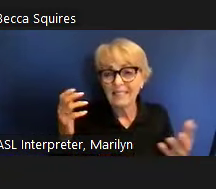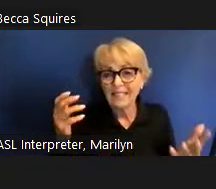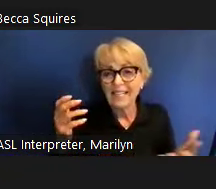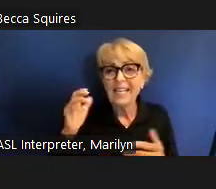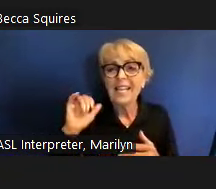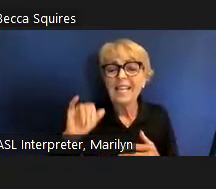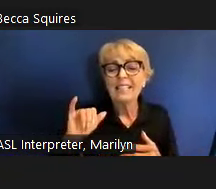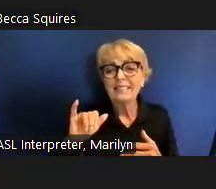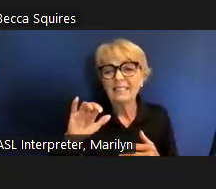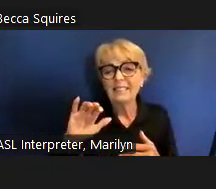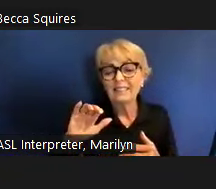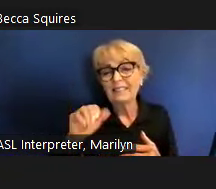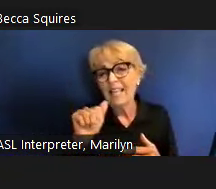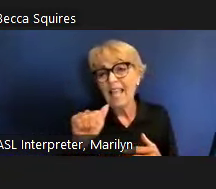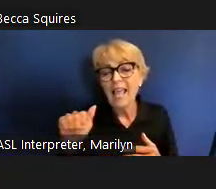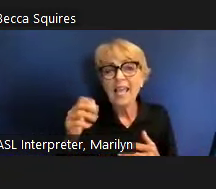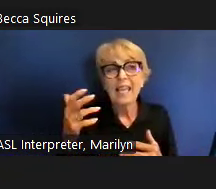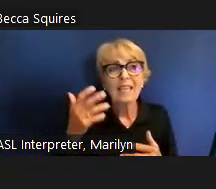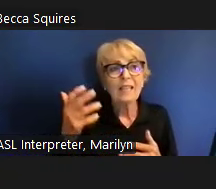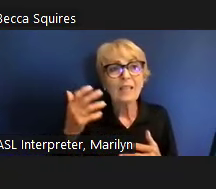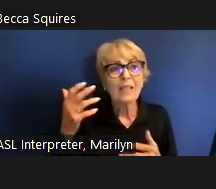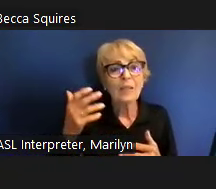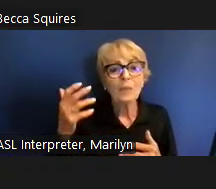be a